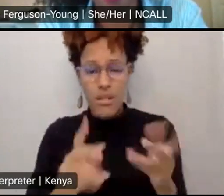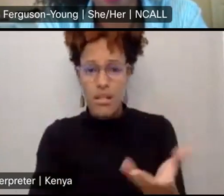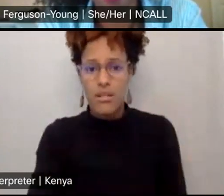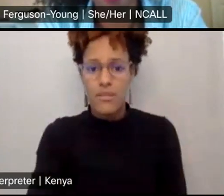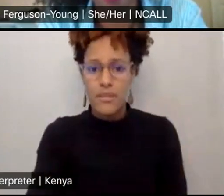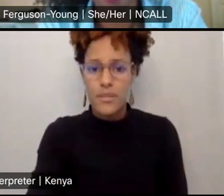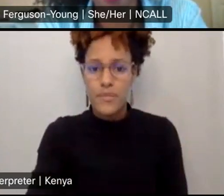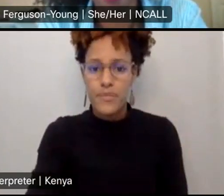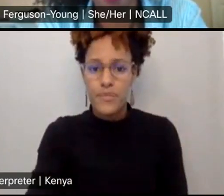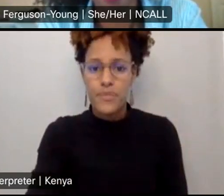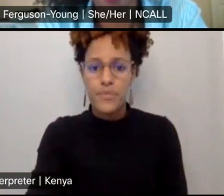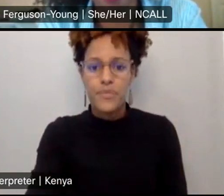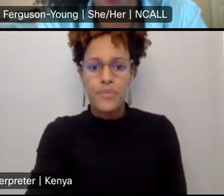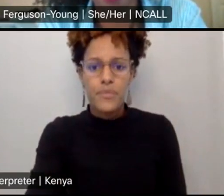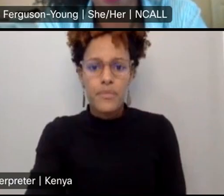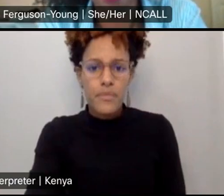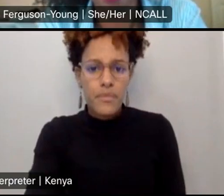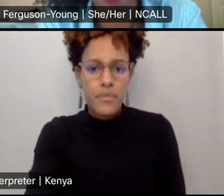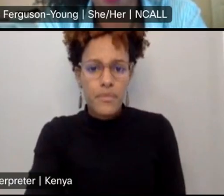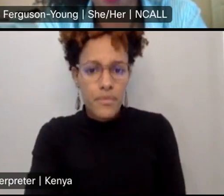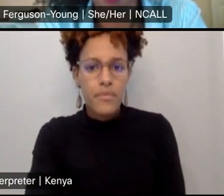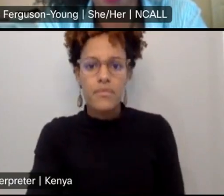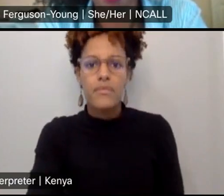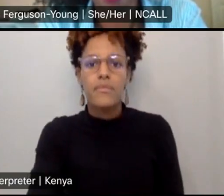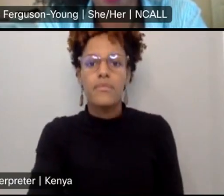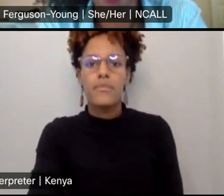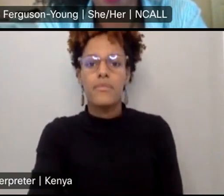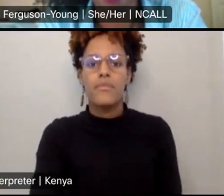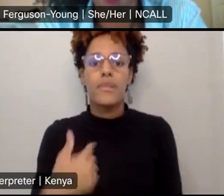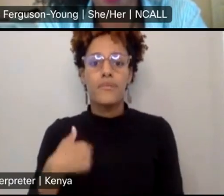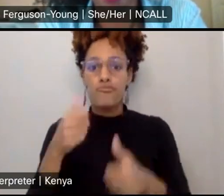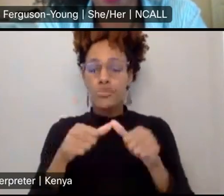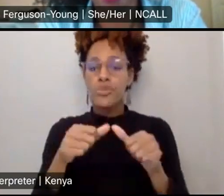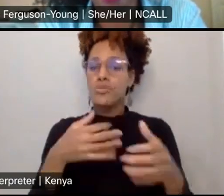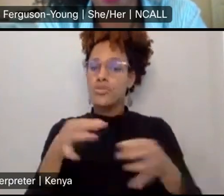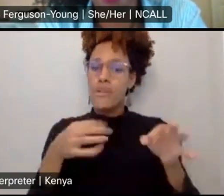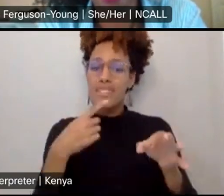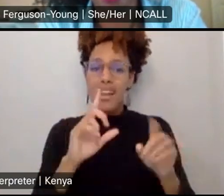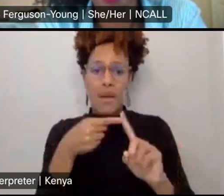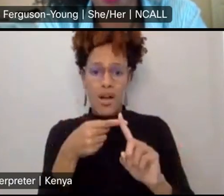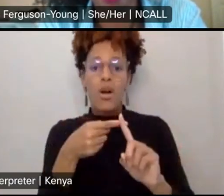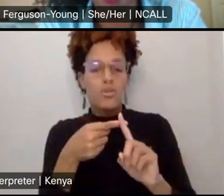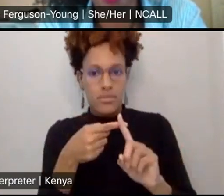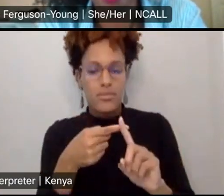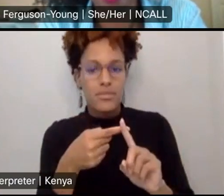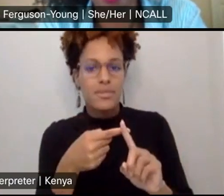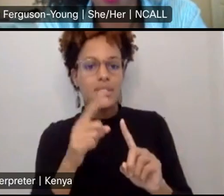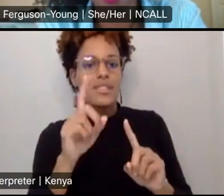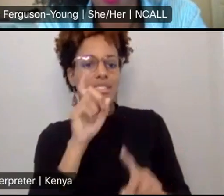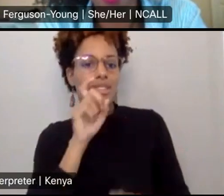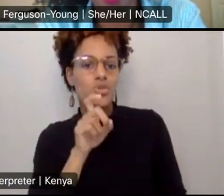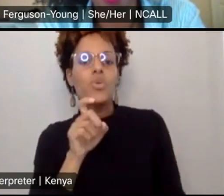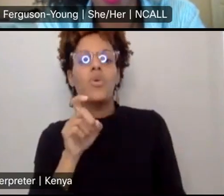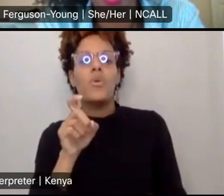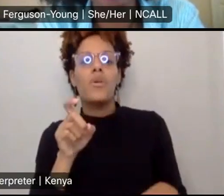to describe to her that it wasn't so much about like, that sexual gratification. It was more about that power